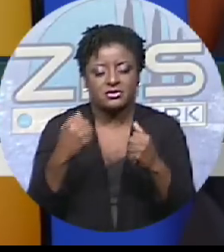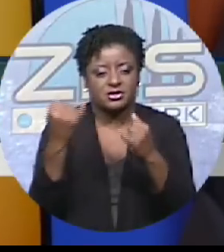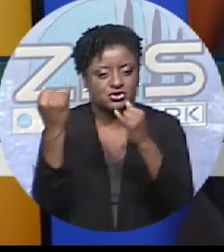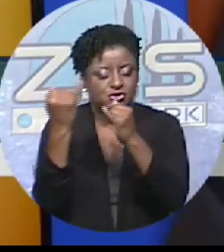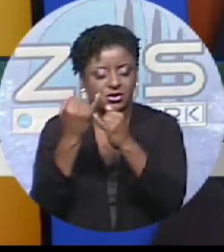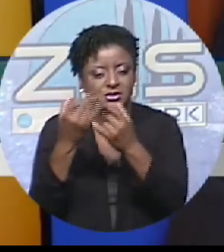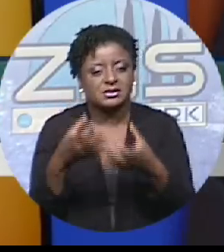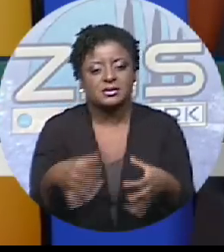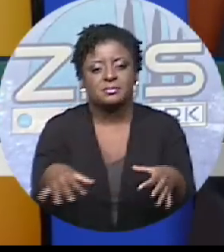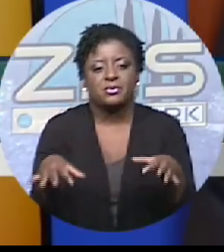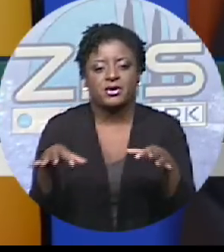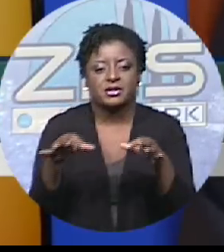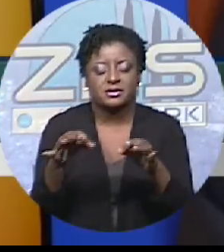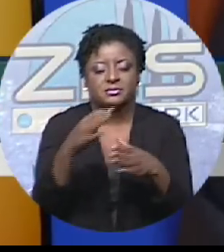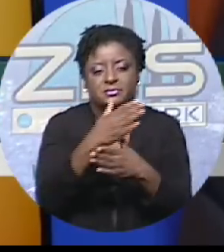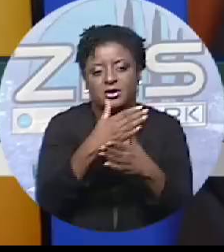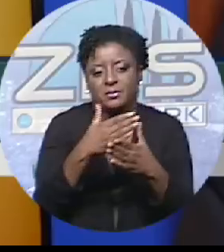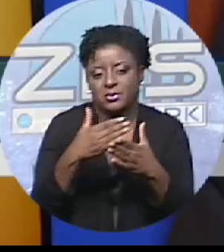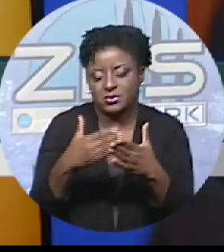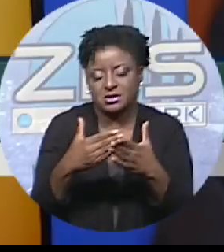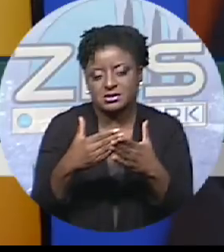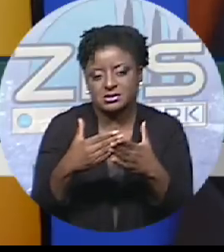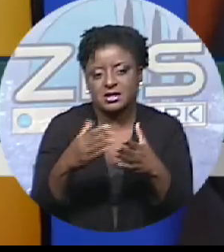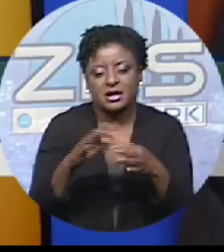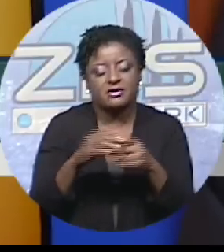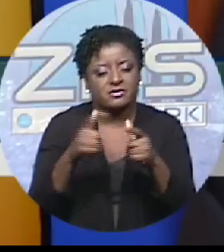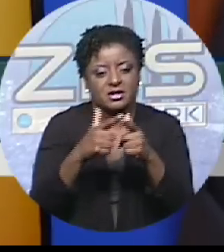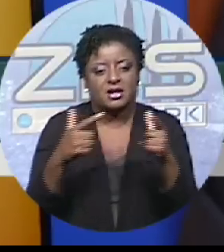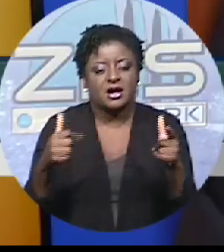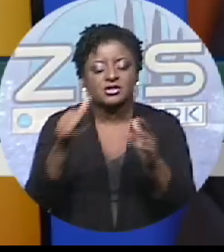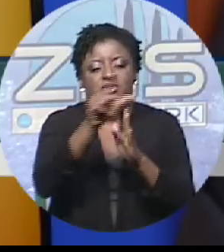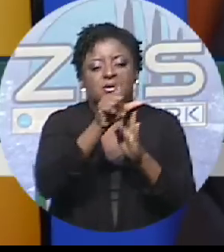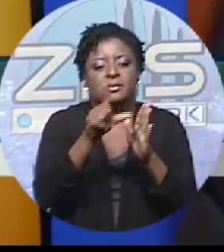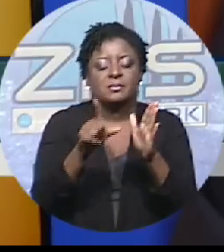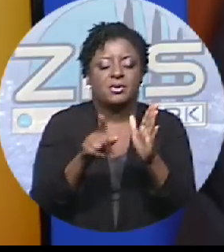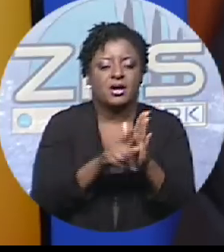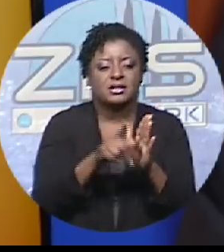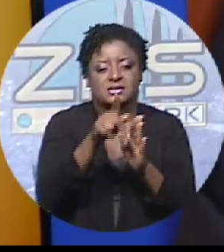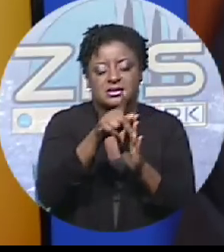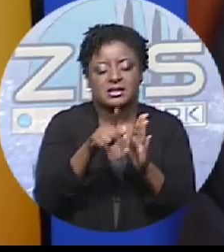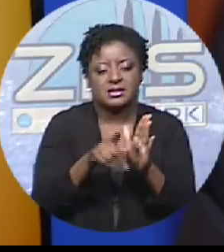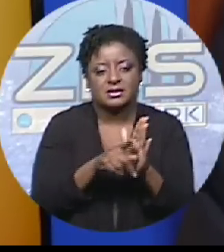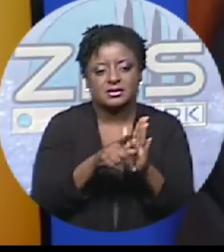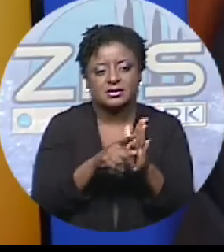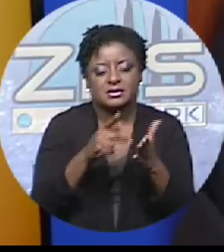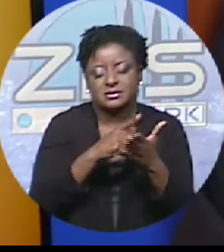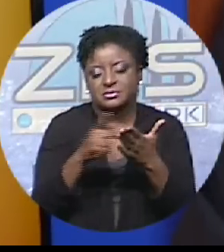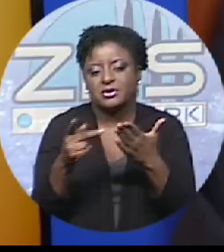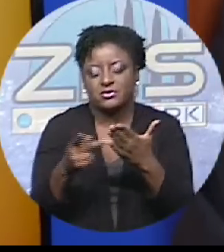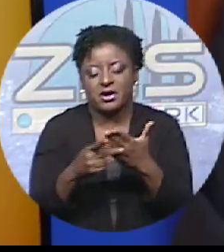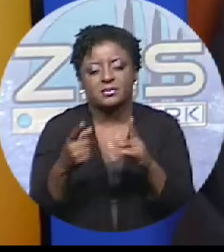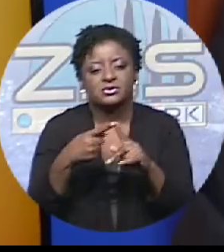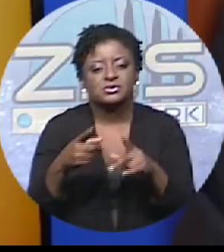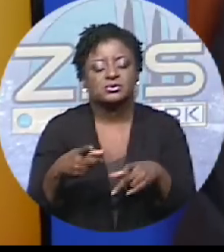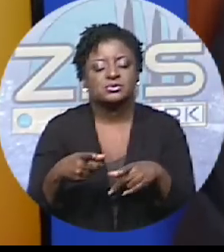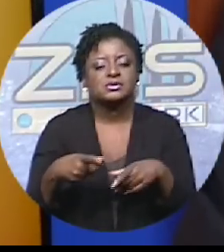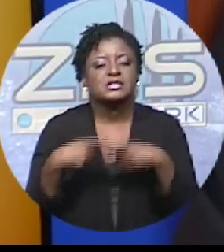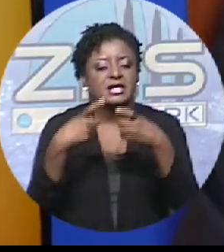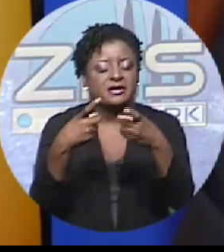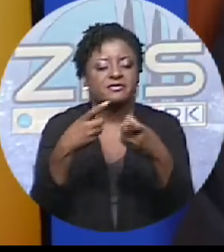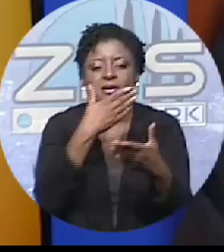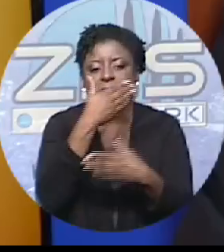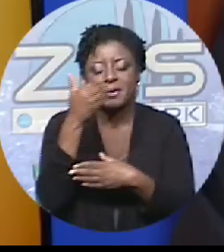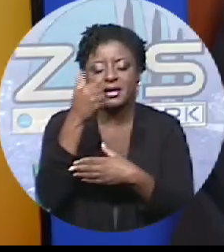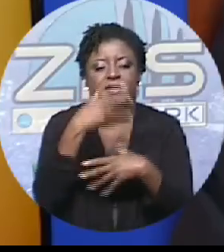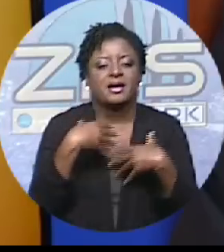component of a larger policy initiative designed to deliver better health care. Bahamians